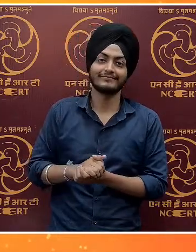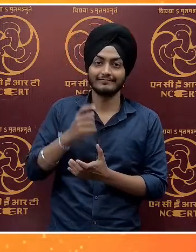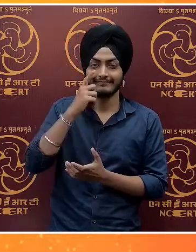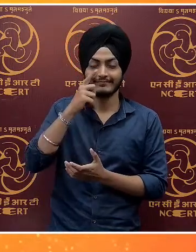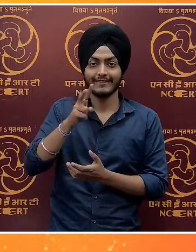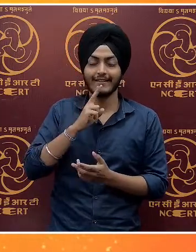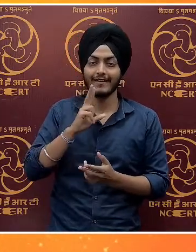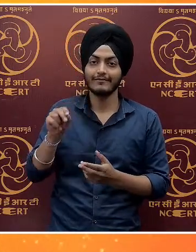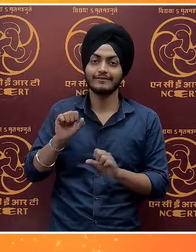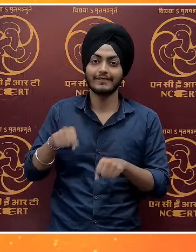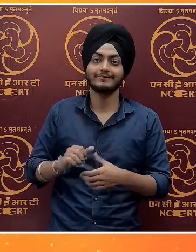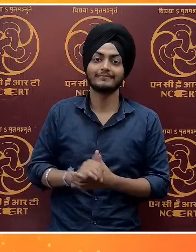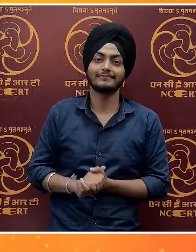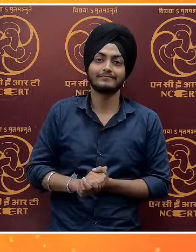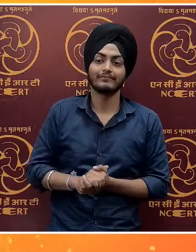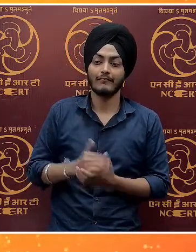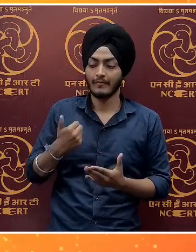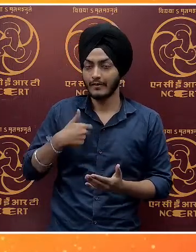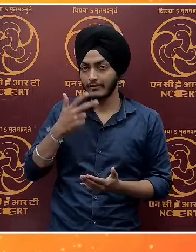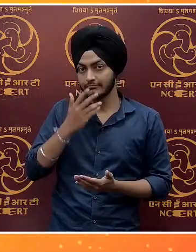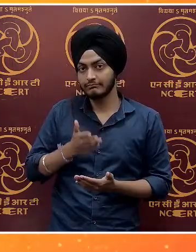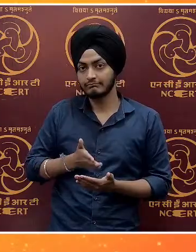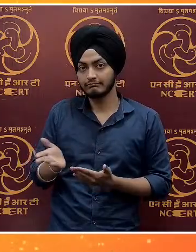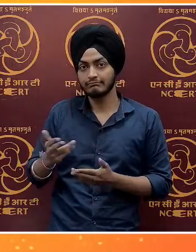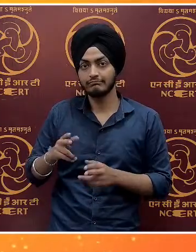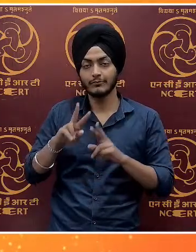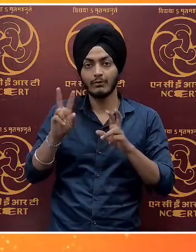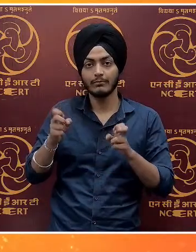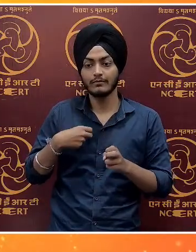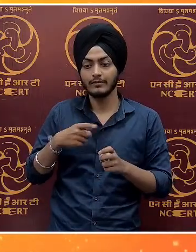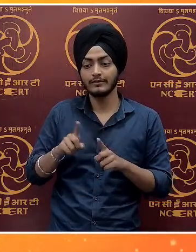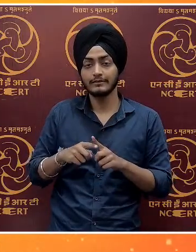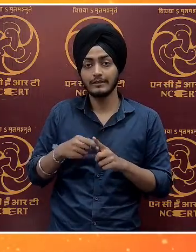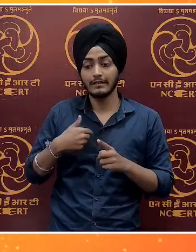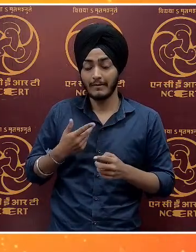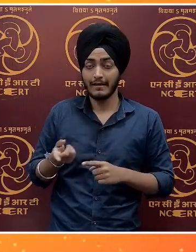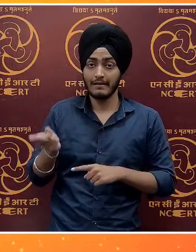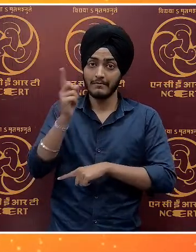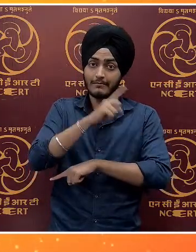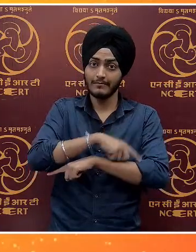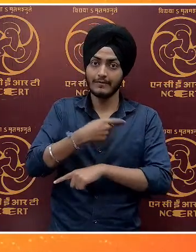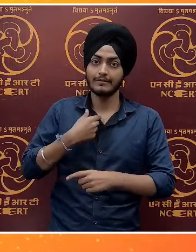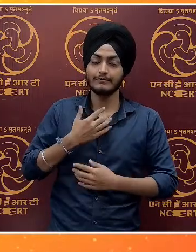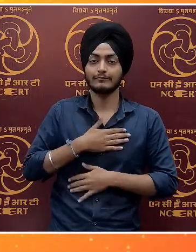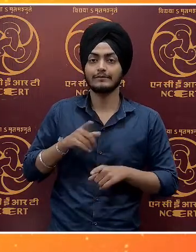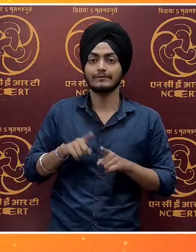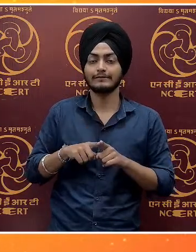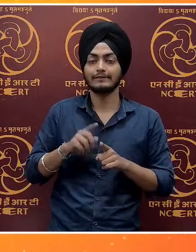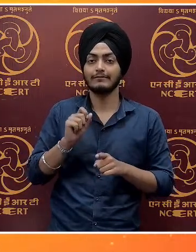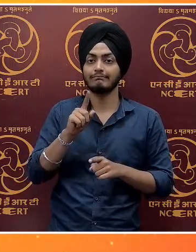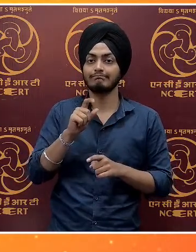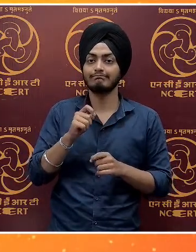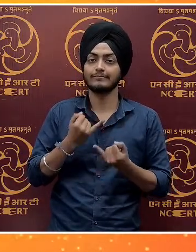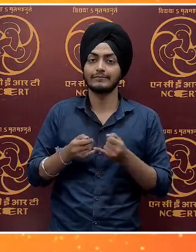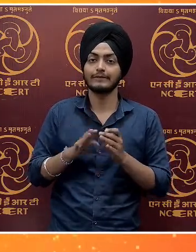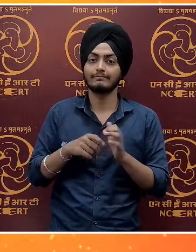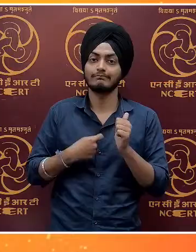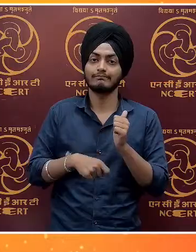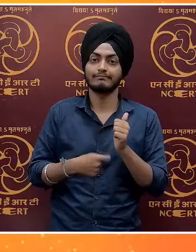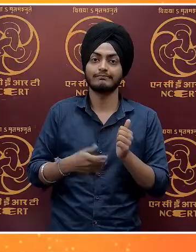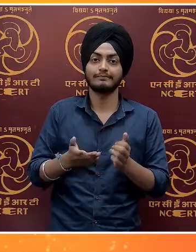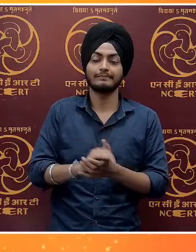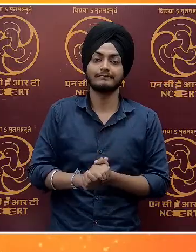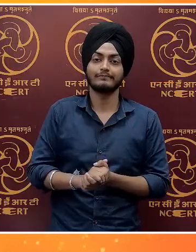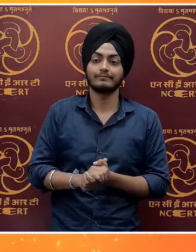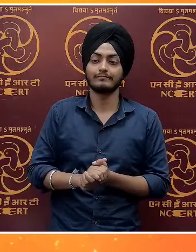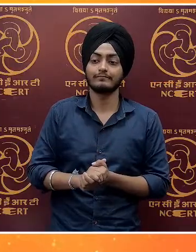So let's have more fun in this session, and that's the best way to celebrate Friendship Day, as ma'am has also mentioned. Yeah. Okay. You also cherish your